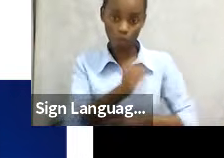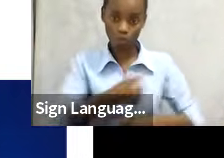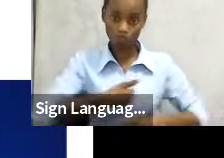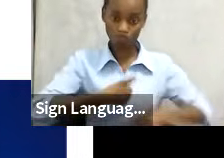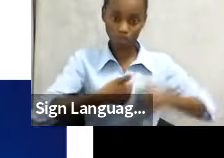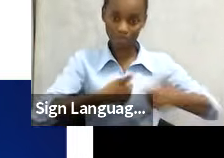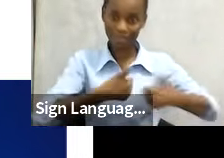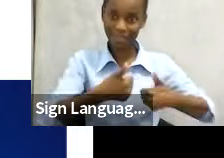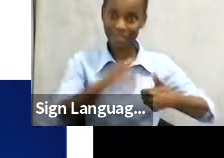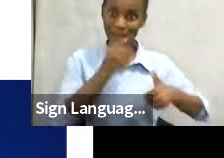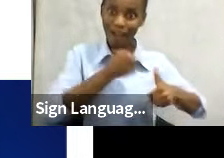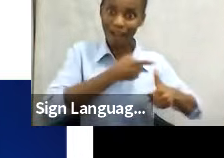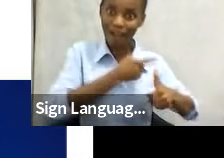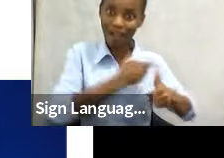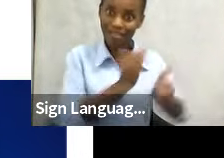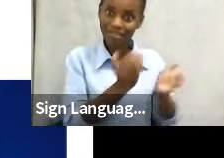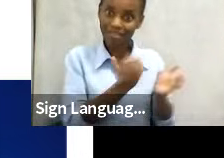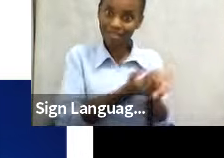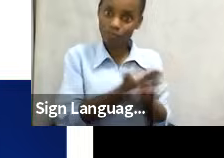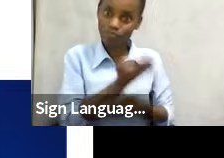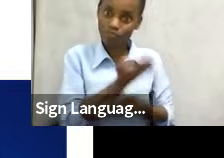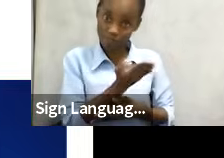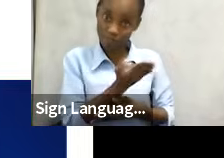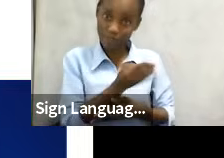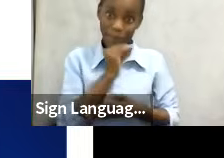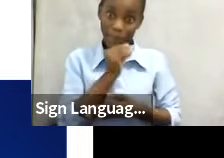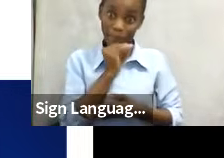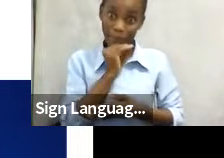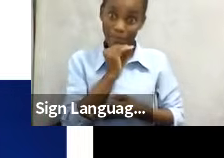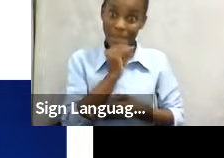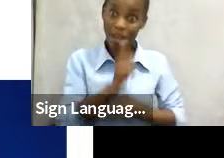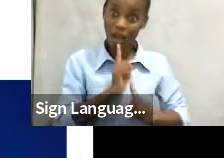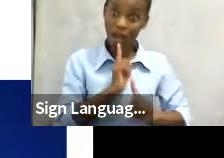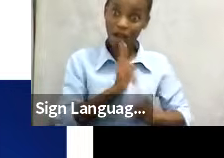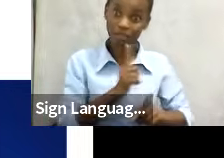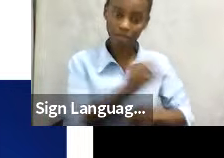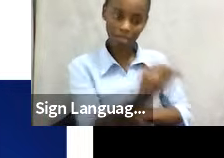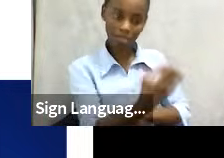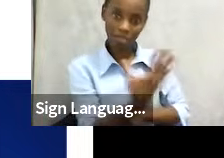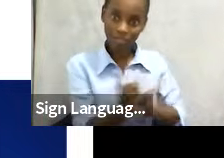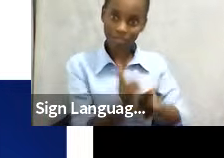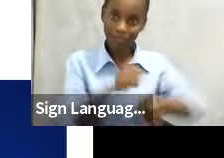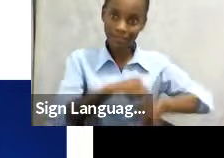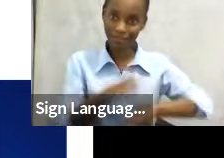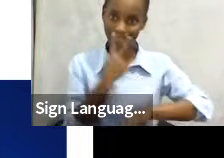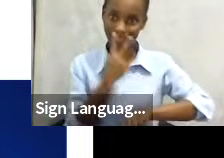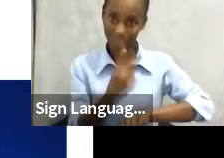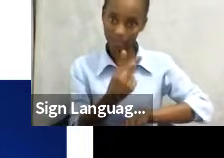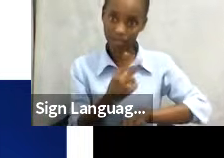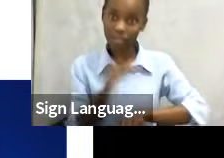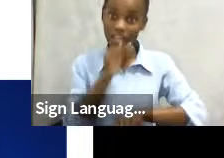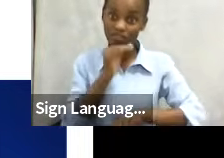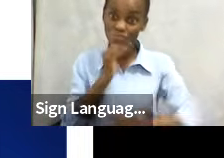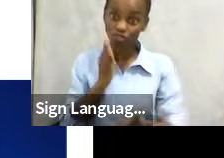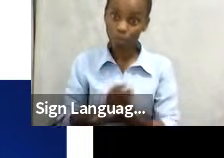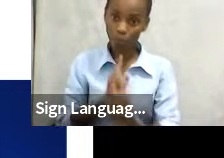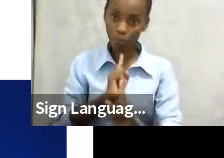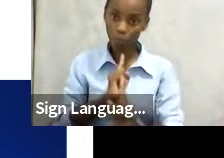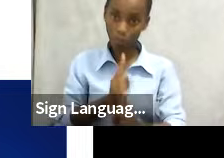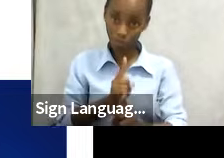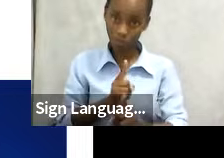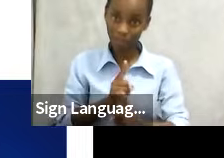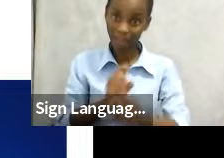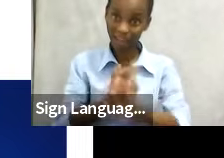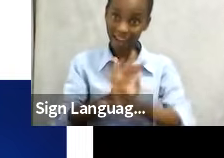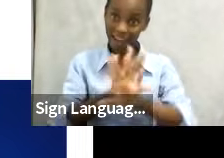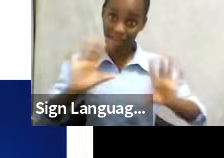and you will see the results of your calculation. If you're sure that you have completed your return accurately and honestly,